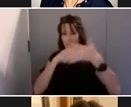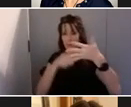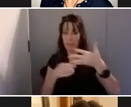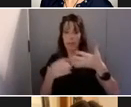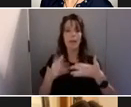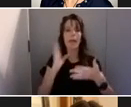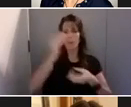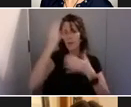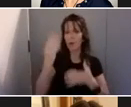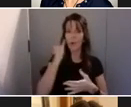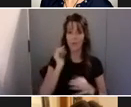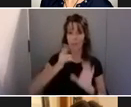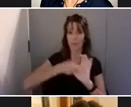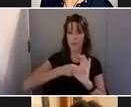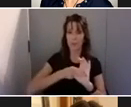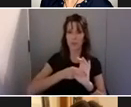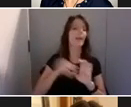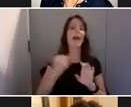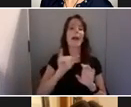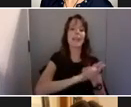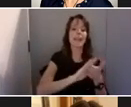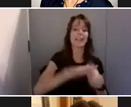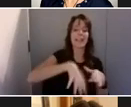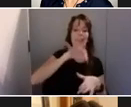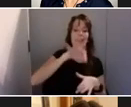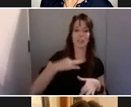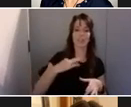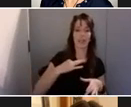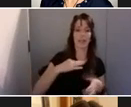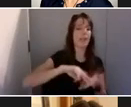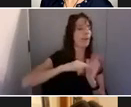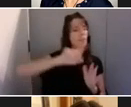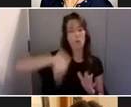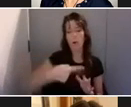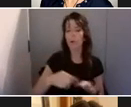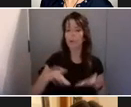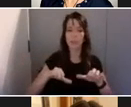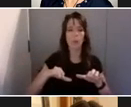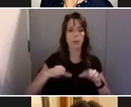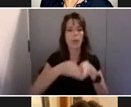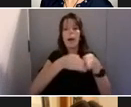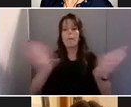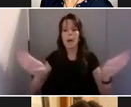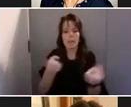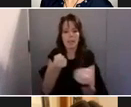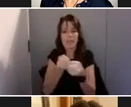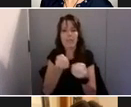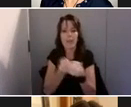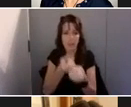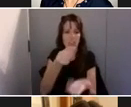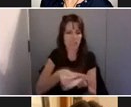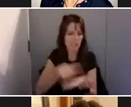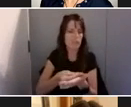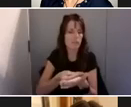they're participating as a clean elections candidate, which means they're only doing publicly funded through clean